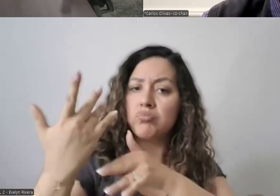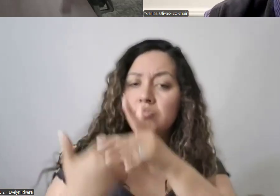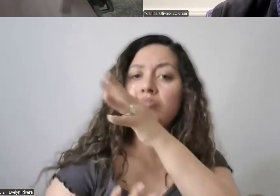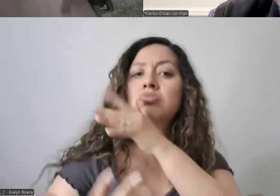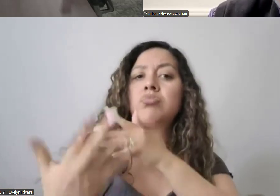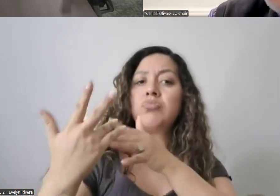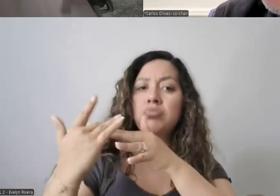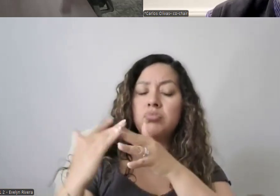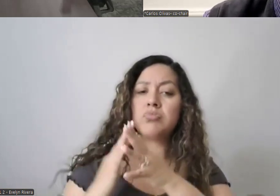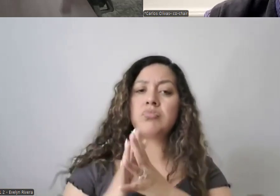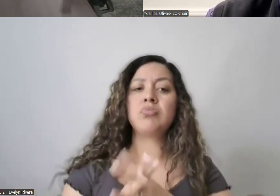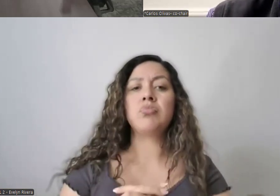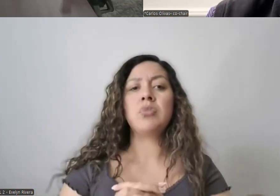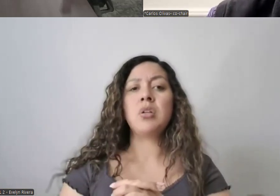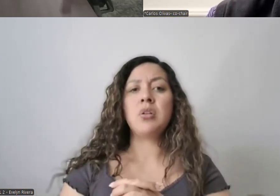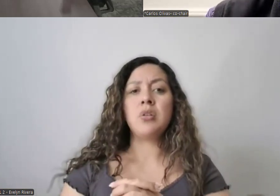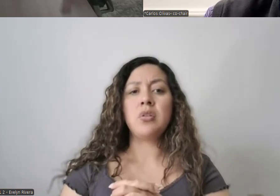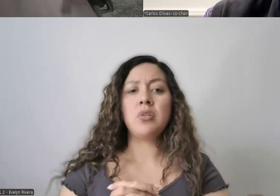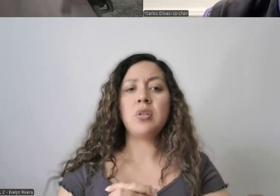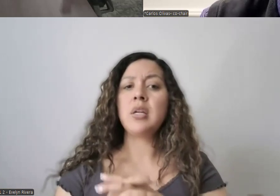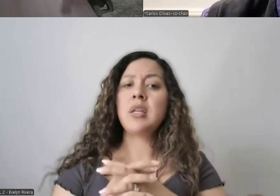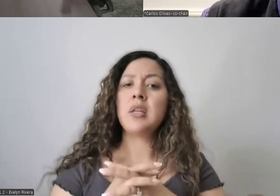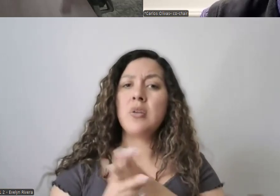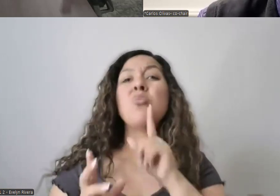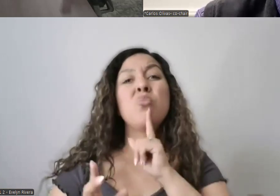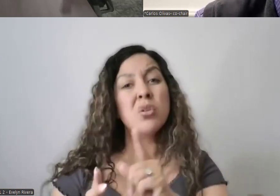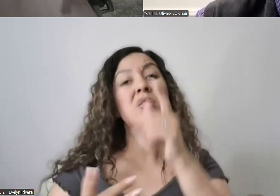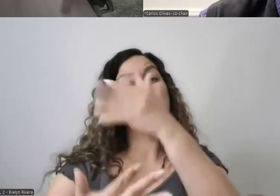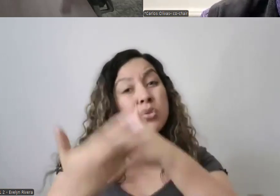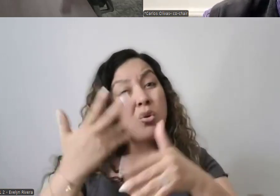being more prescriptive in the social engagement.